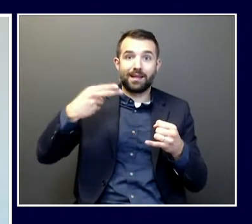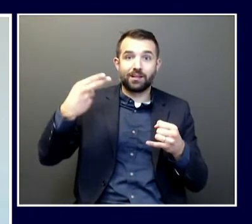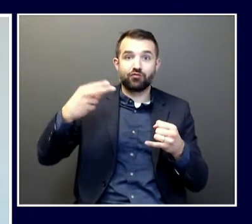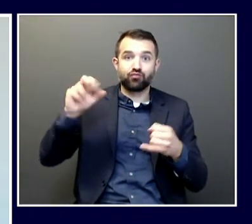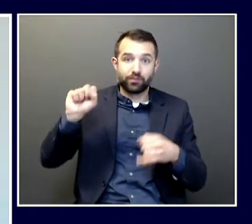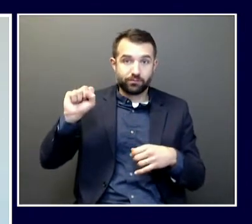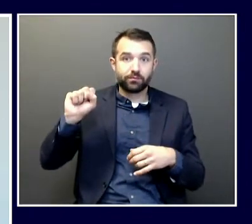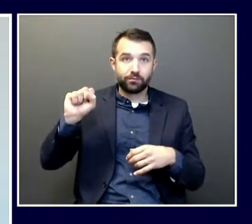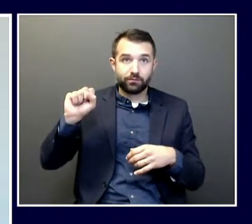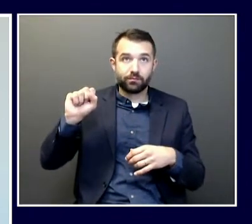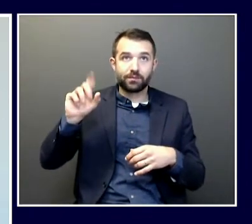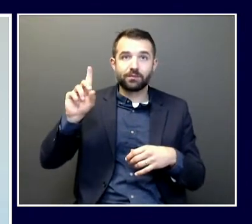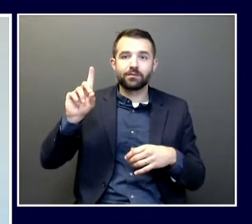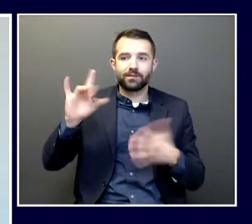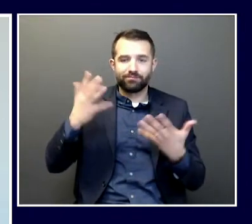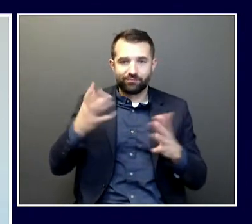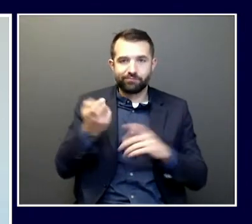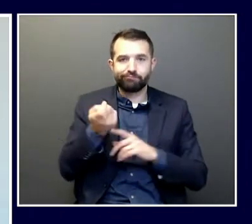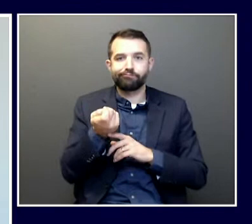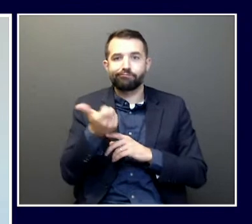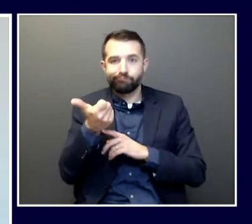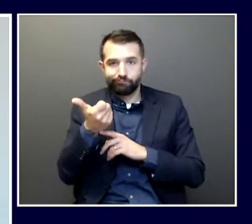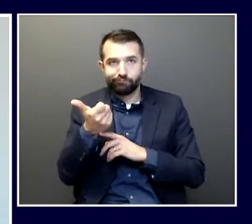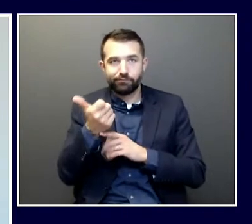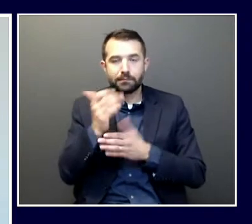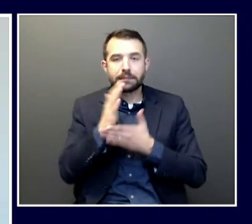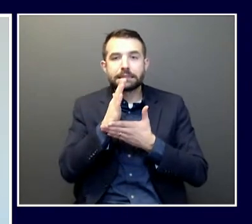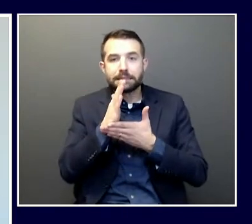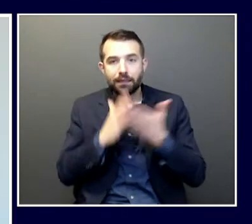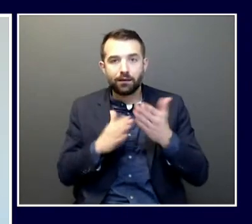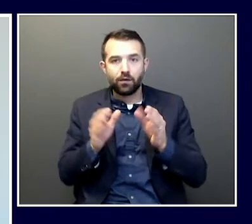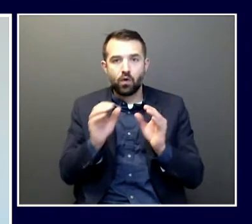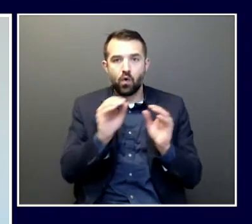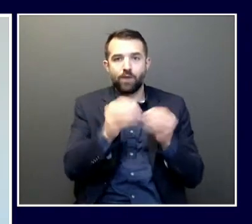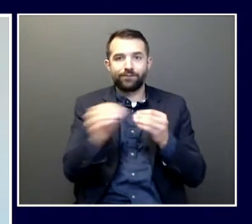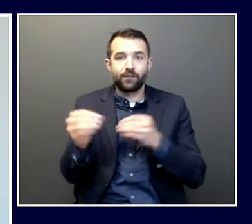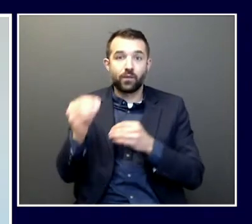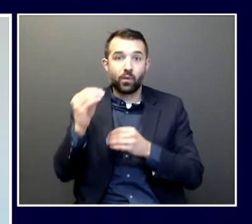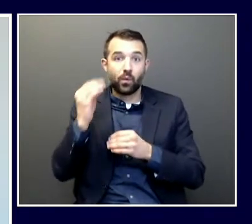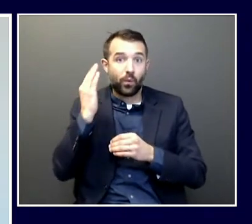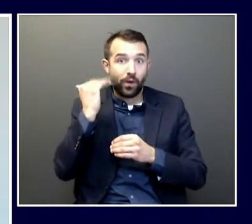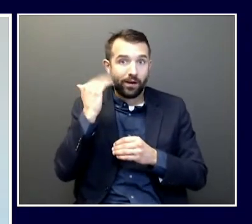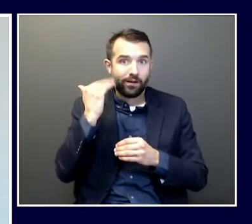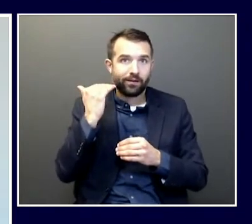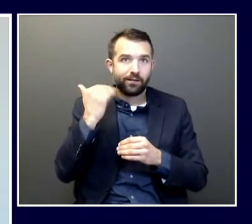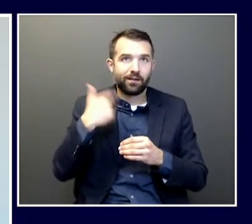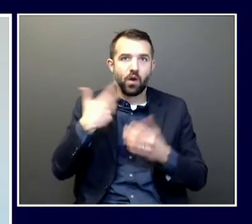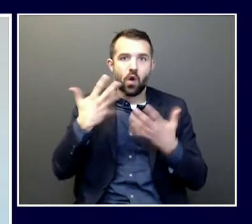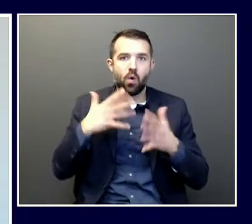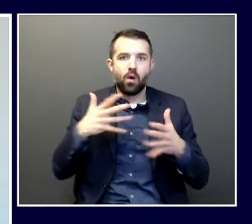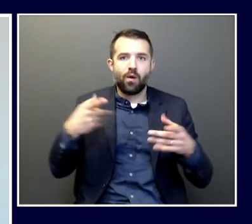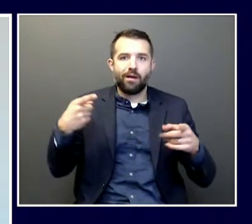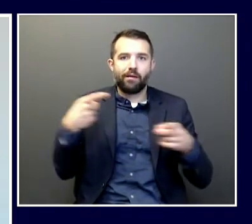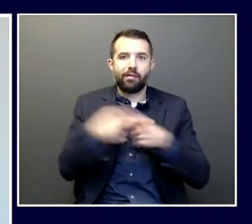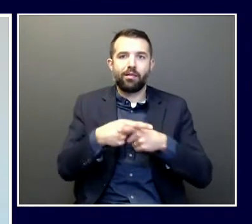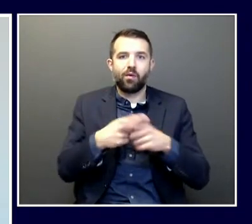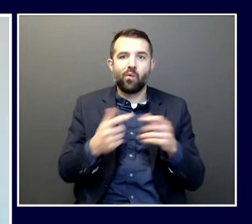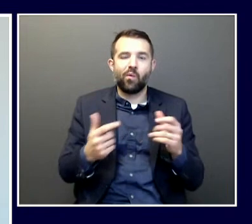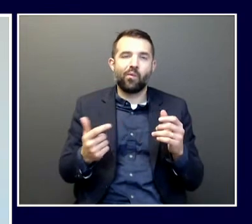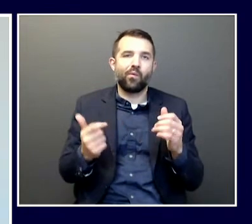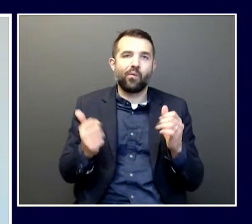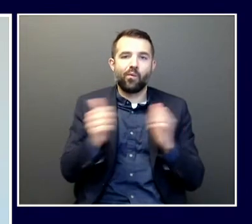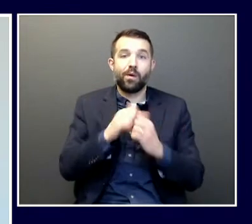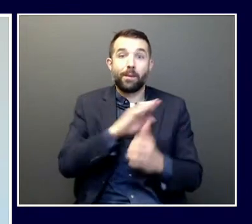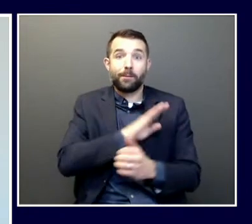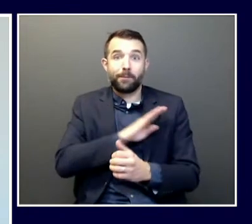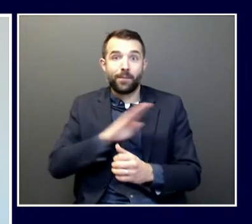organizations to avoid any conflict or confusion with that Bureau's rule. And upon review of data and comments that were submitted